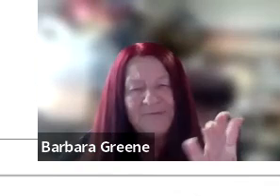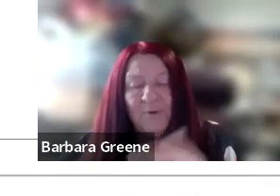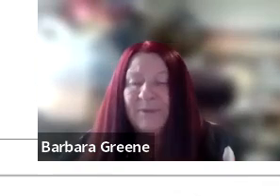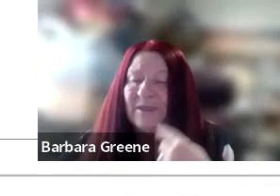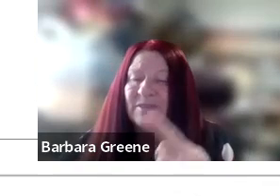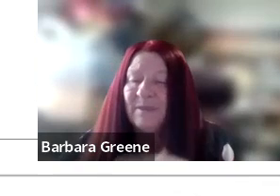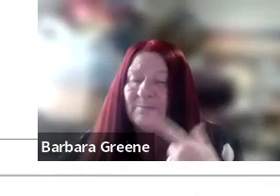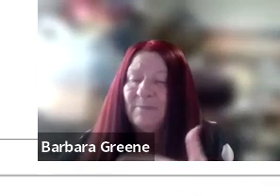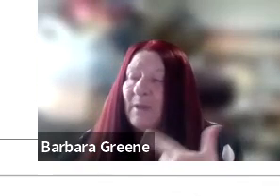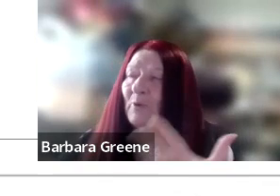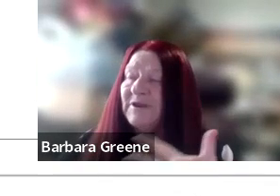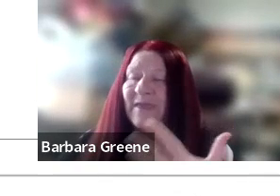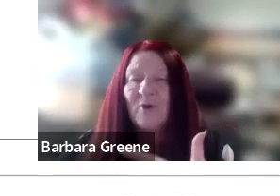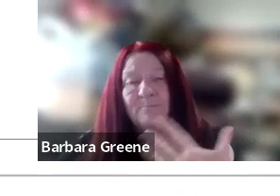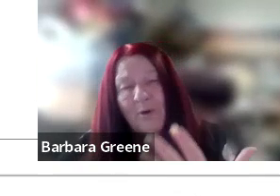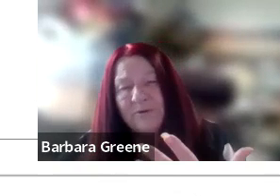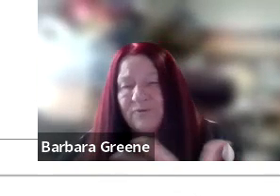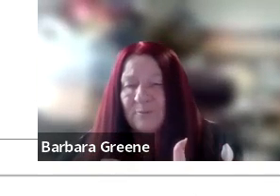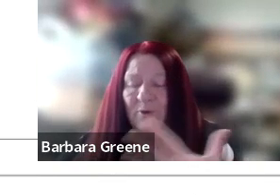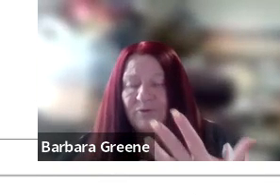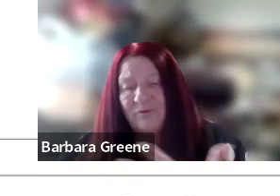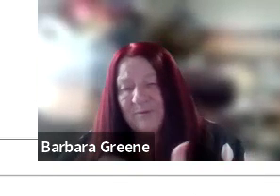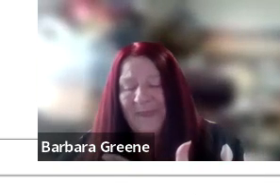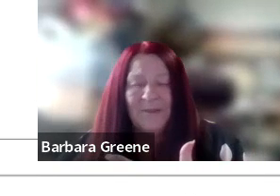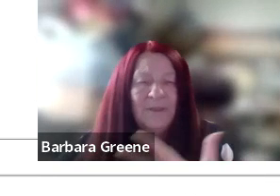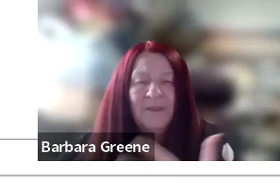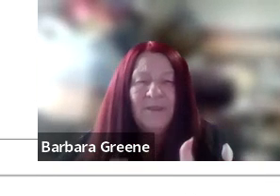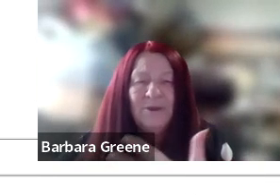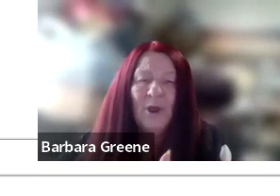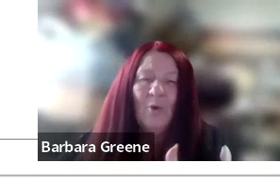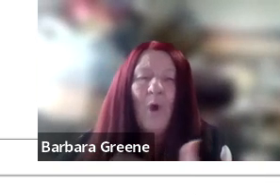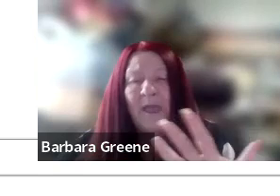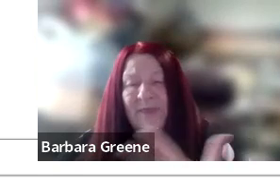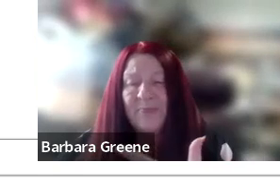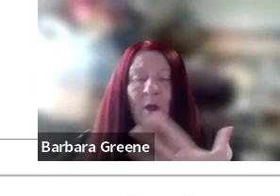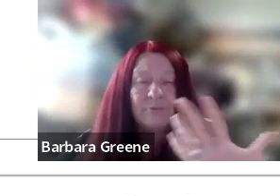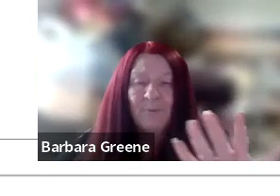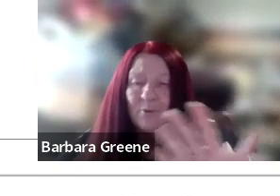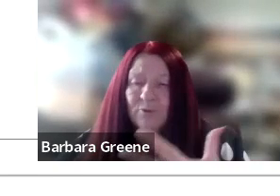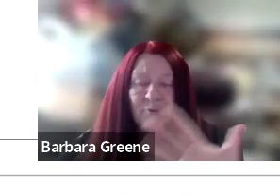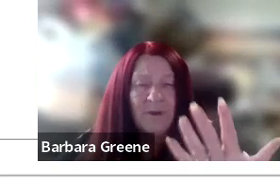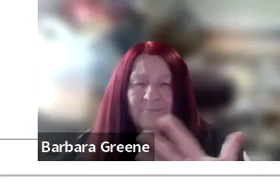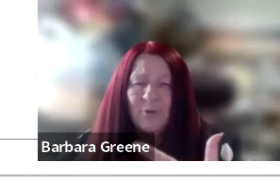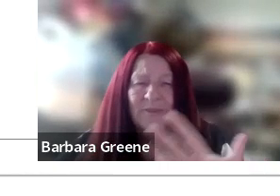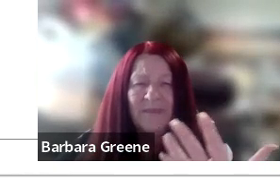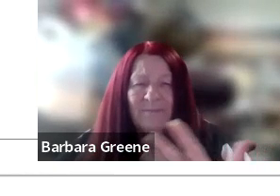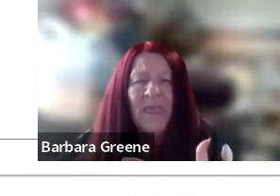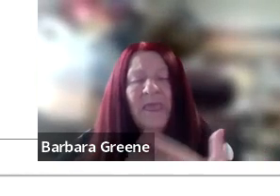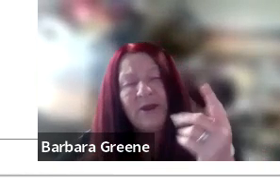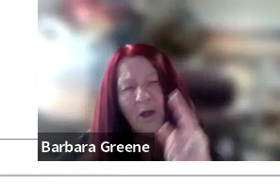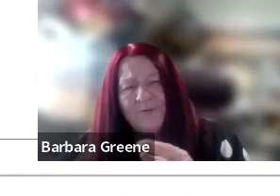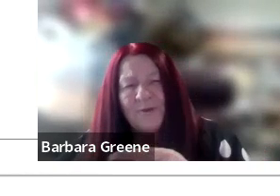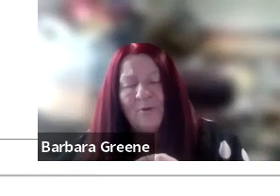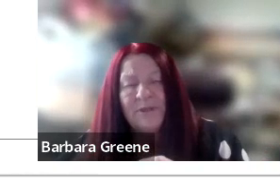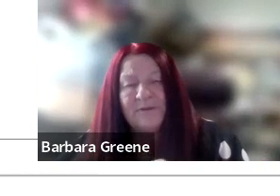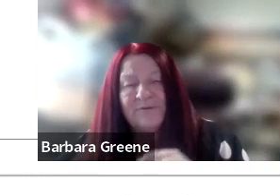in May. So it began to, we could ask our partners some questions about, why they thought referrals were up during that.